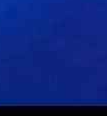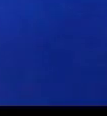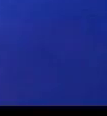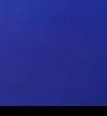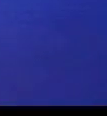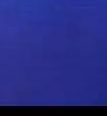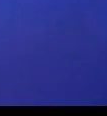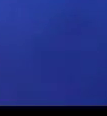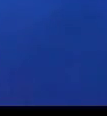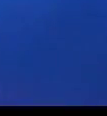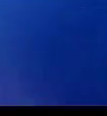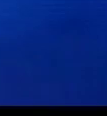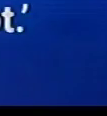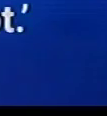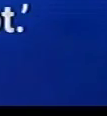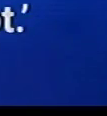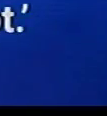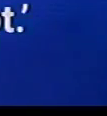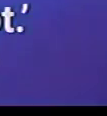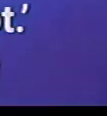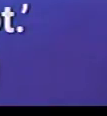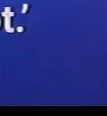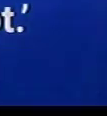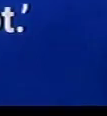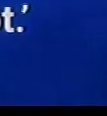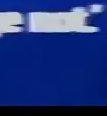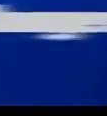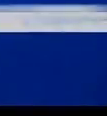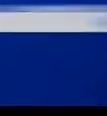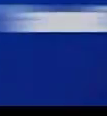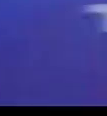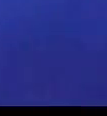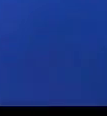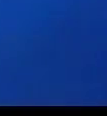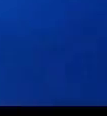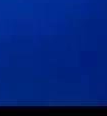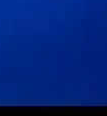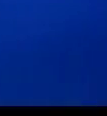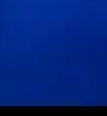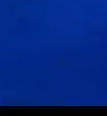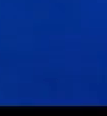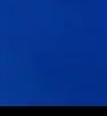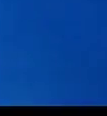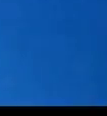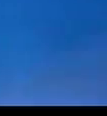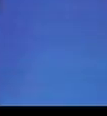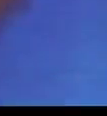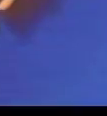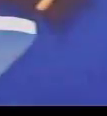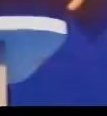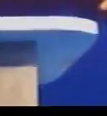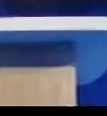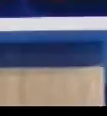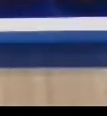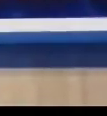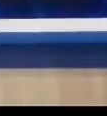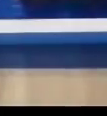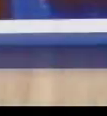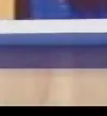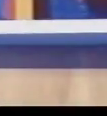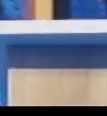he says, "I am God, I change not. He will hasten